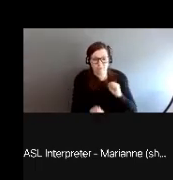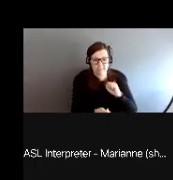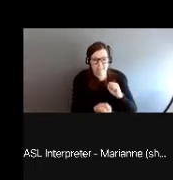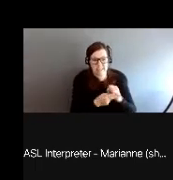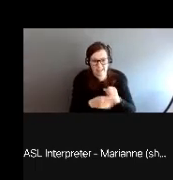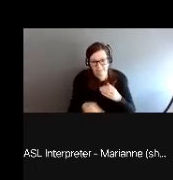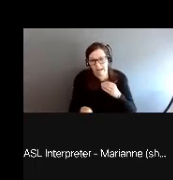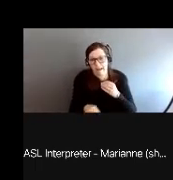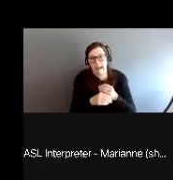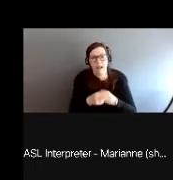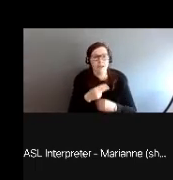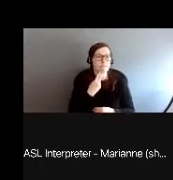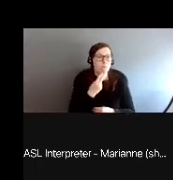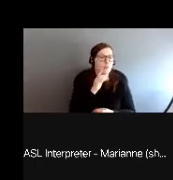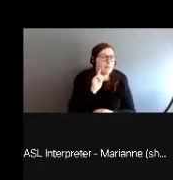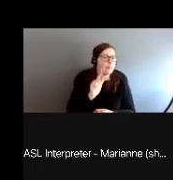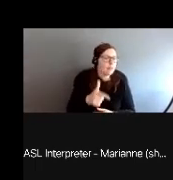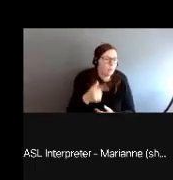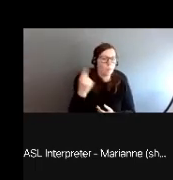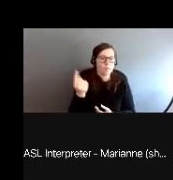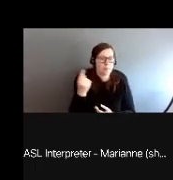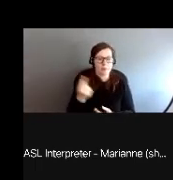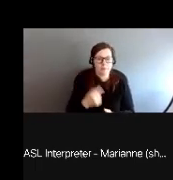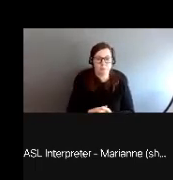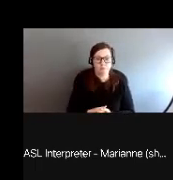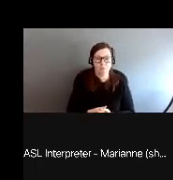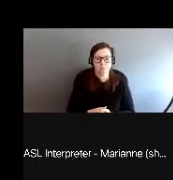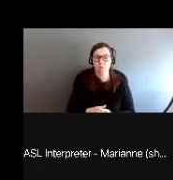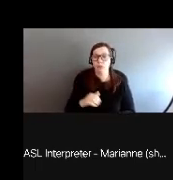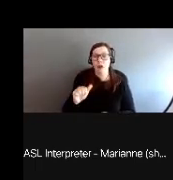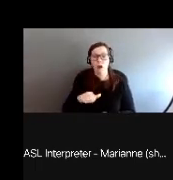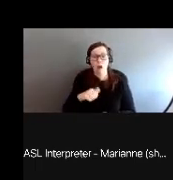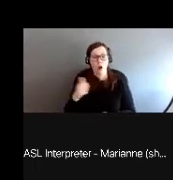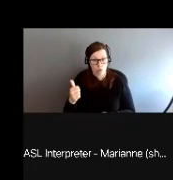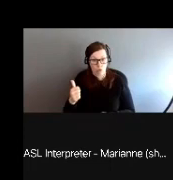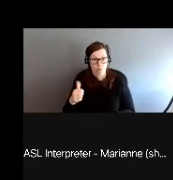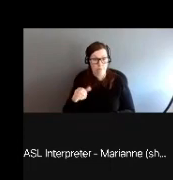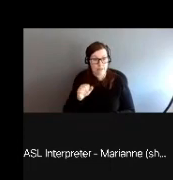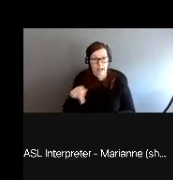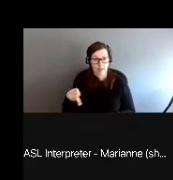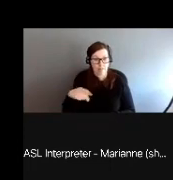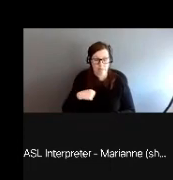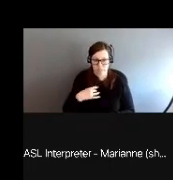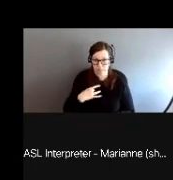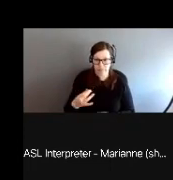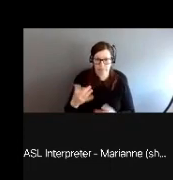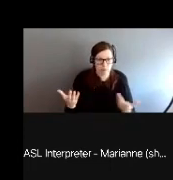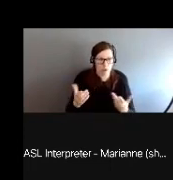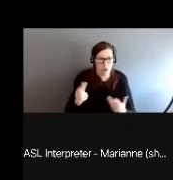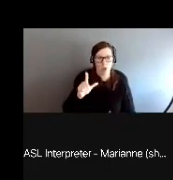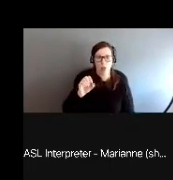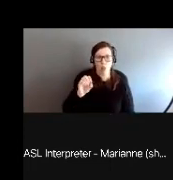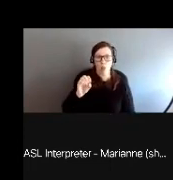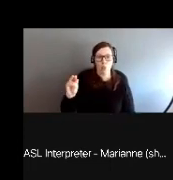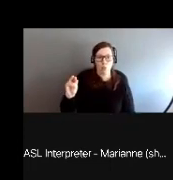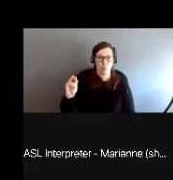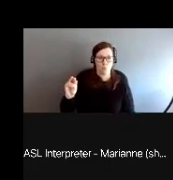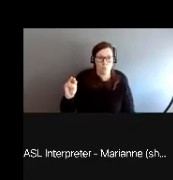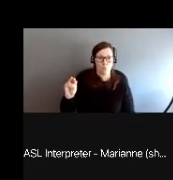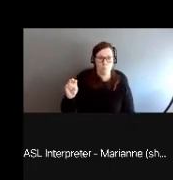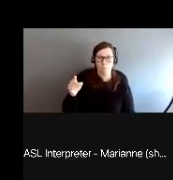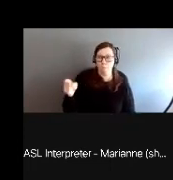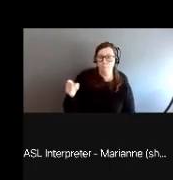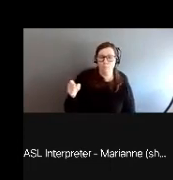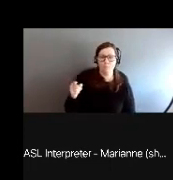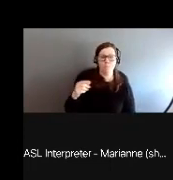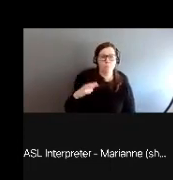we kind of like. The reason why I like Loom, and I may not have enough time to show you, but it is a tool that allows you to put a